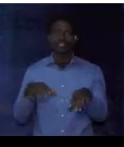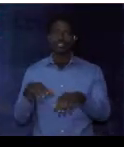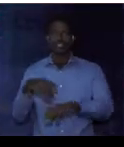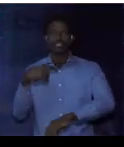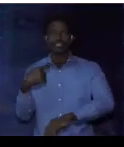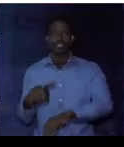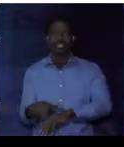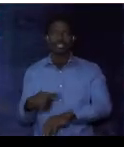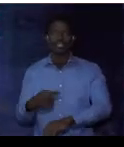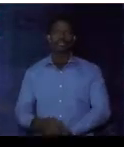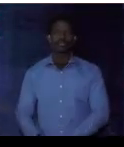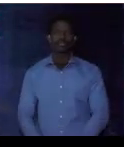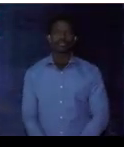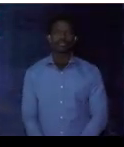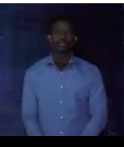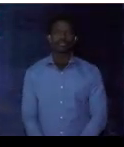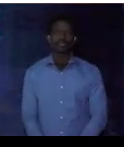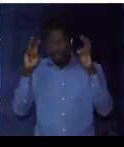Activity time.